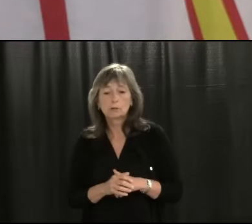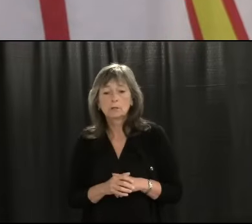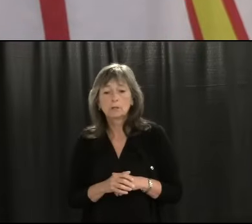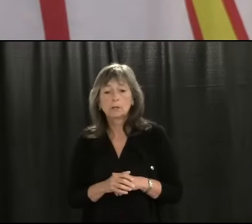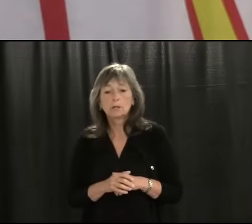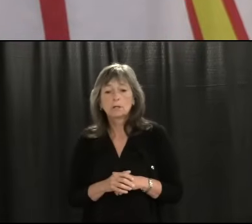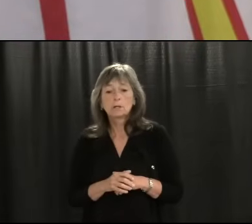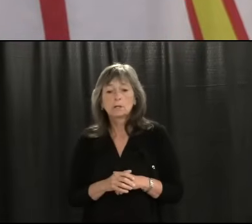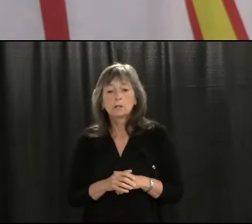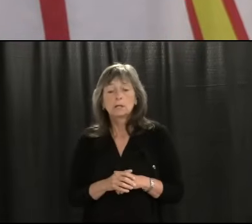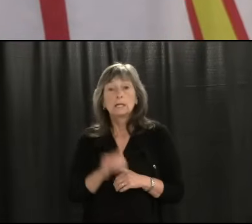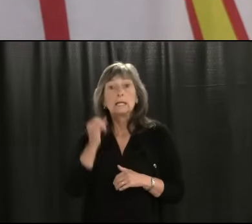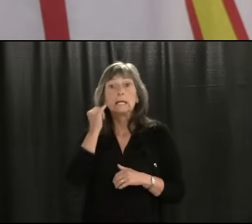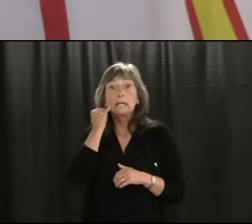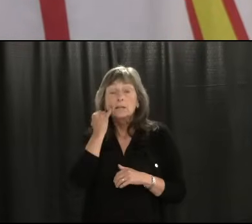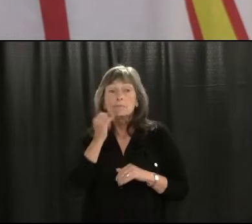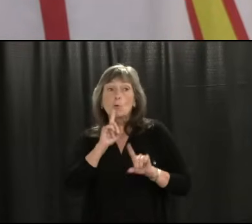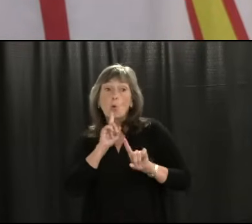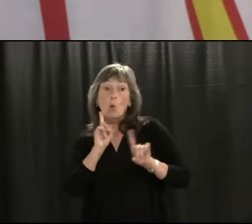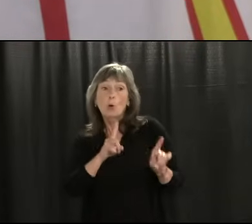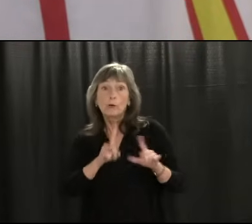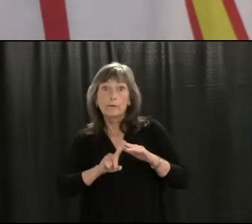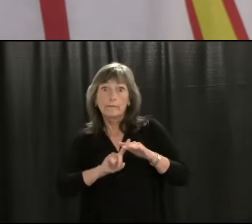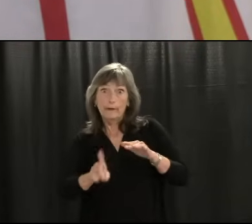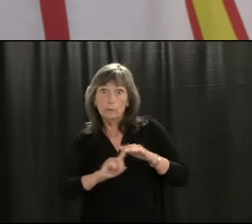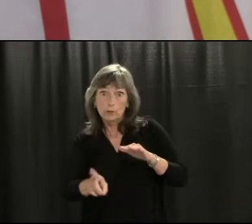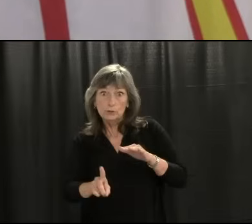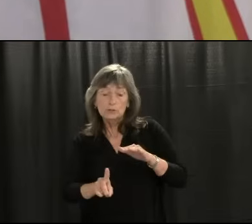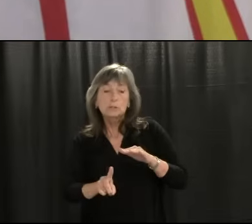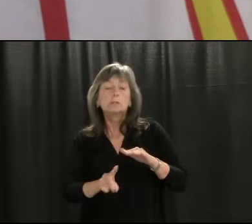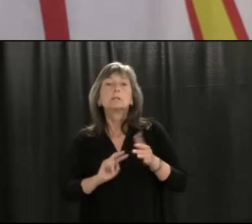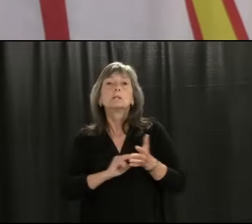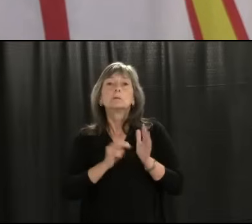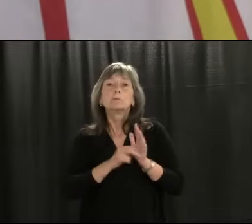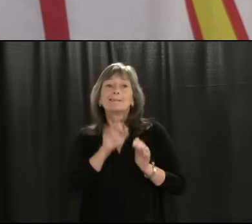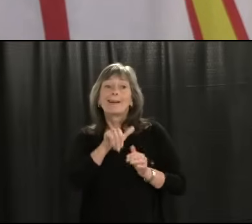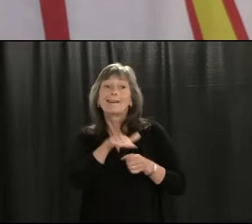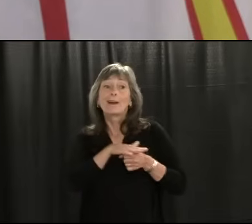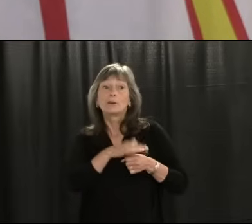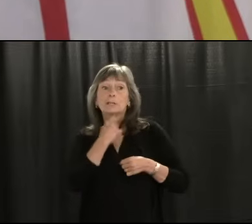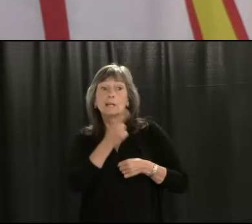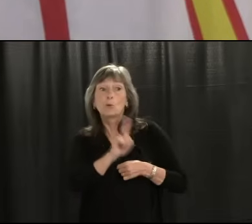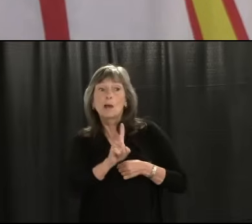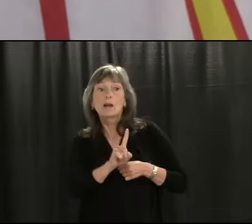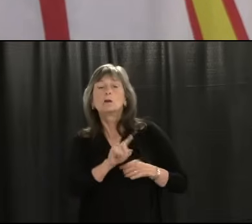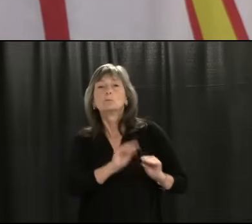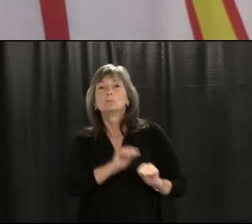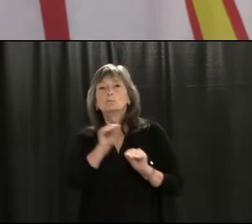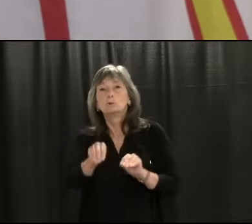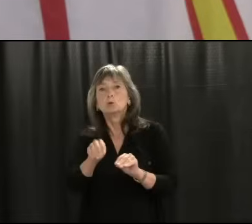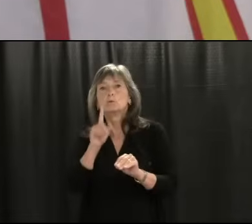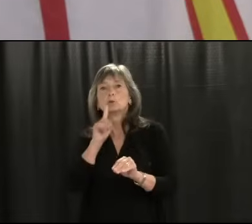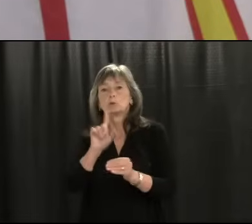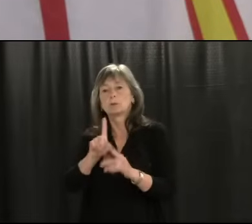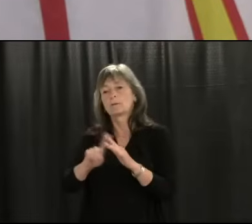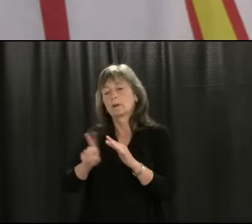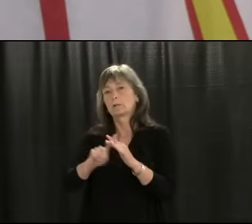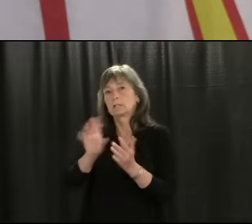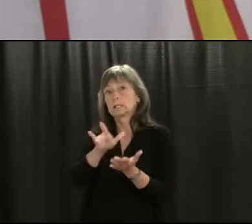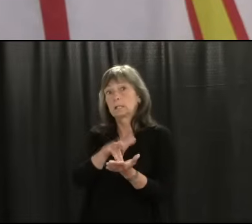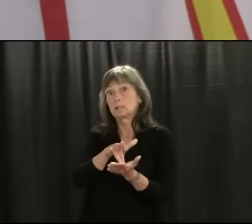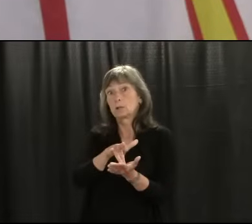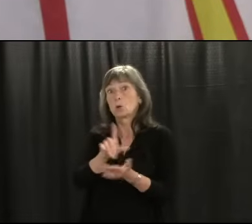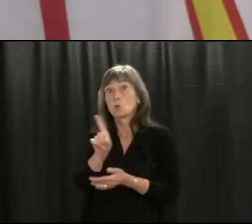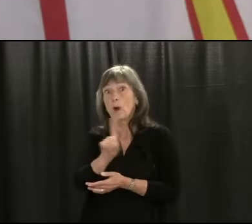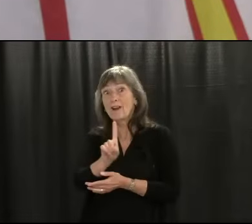the event, of course, that there is an evacuation order, we will ask people in this area to move to 2 evacuation centers, which will be the